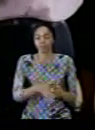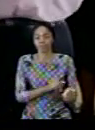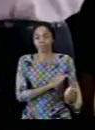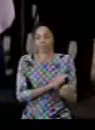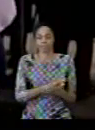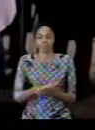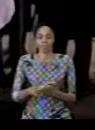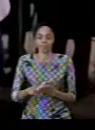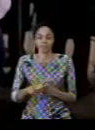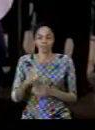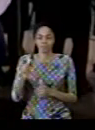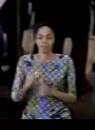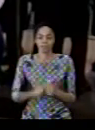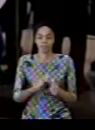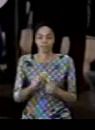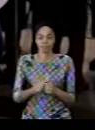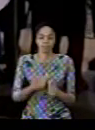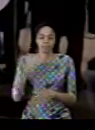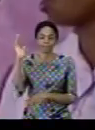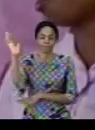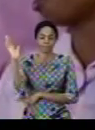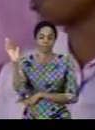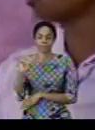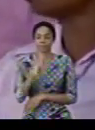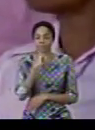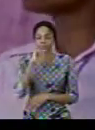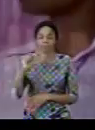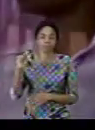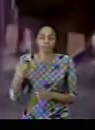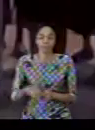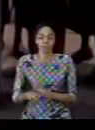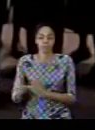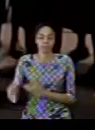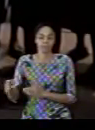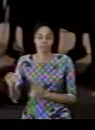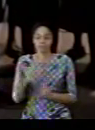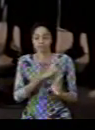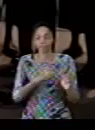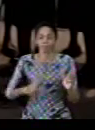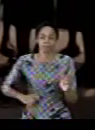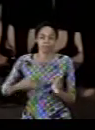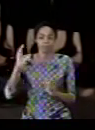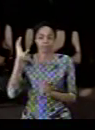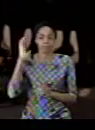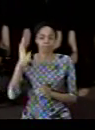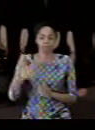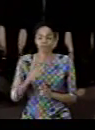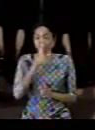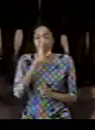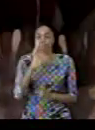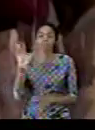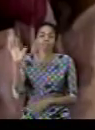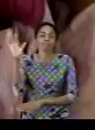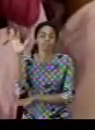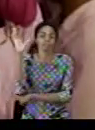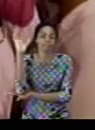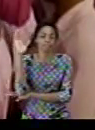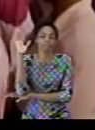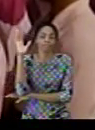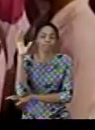wom la wo, wom wom la wo, pata pata fatu. Igitoluagbe,